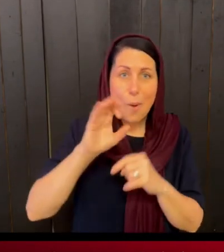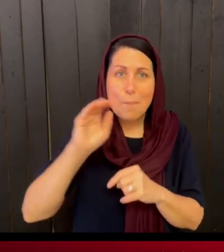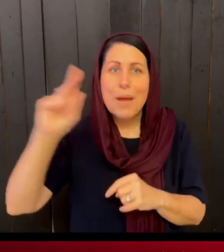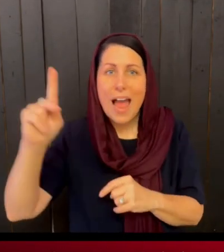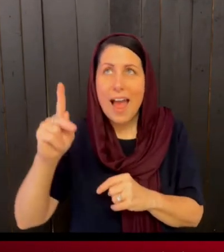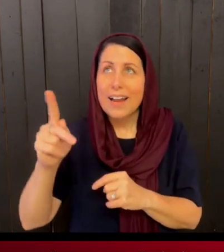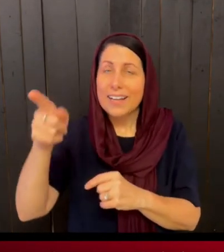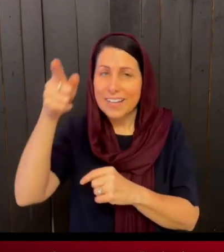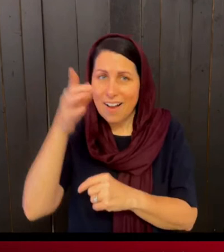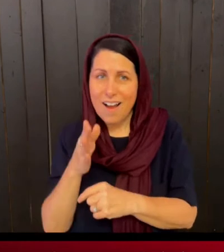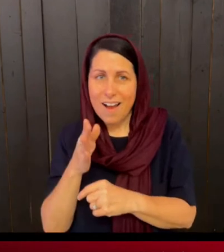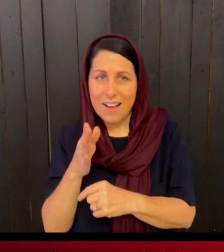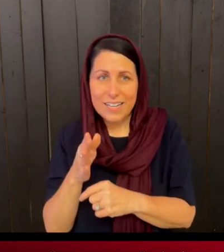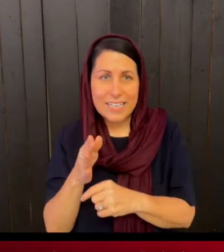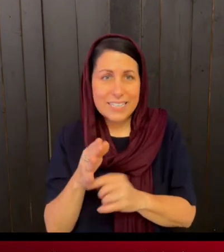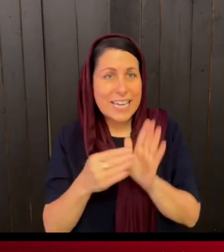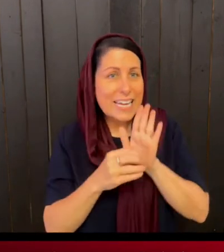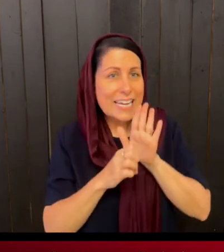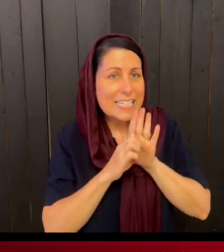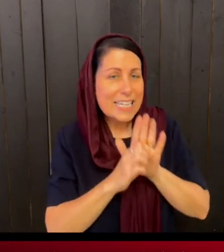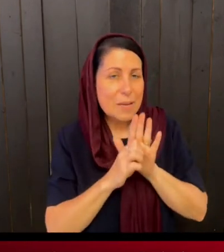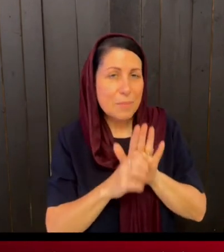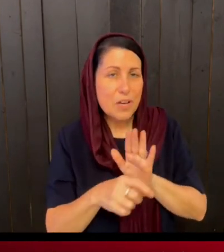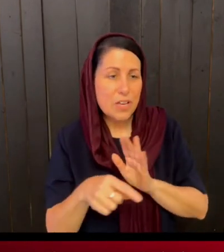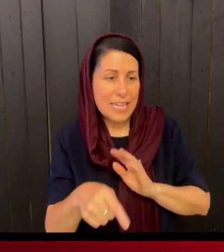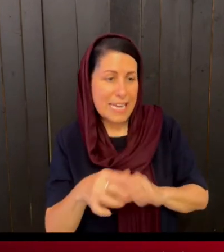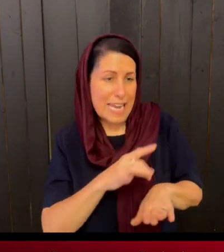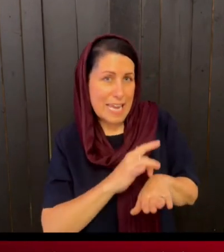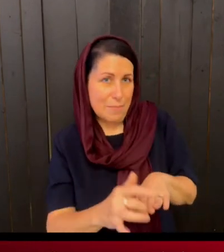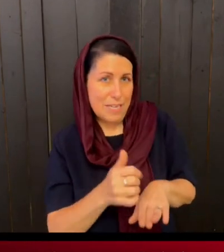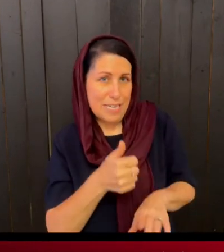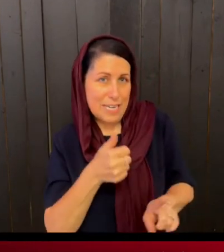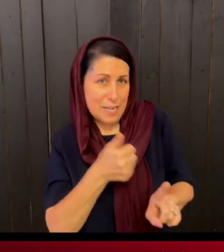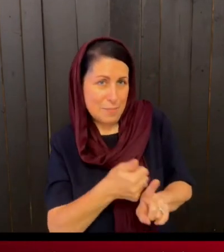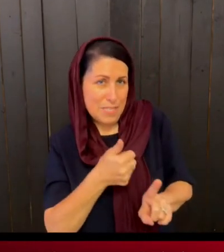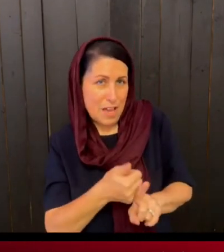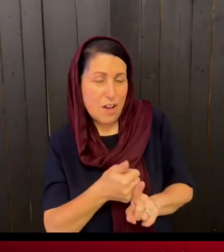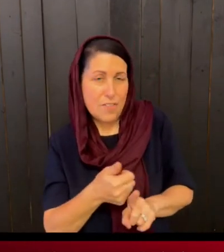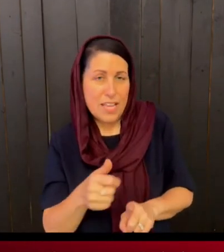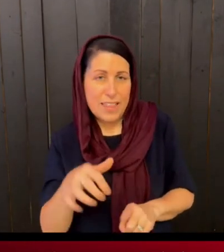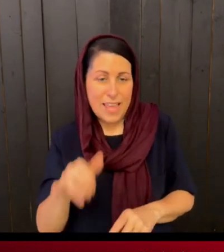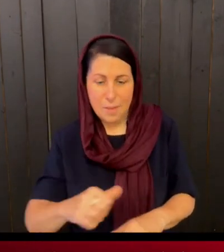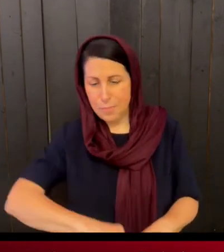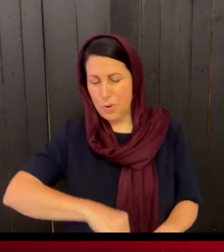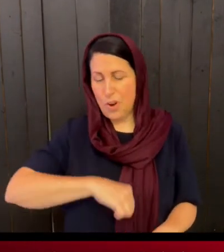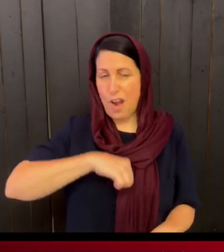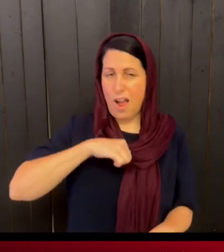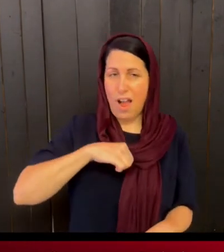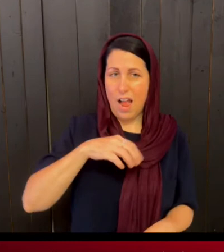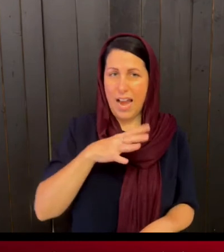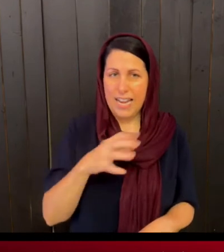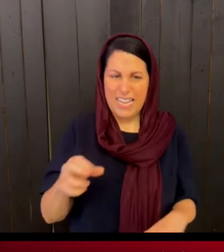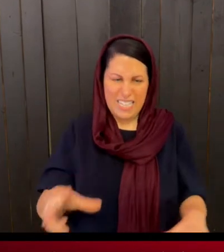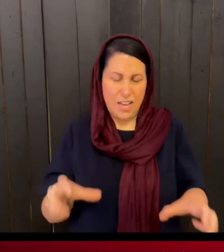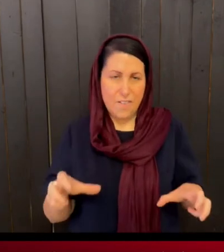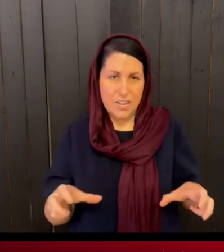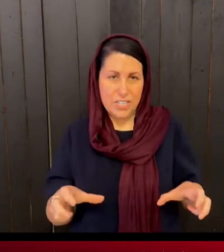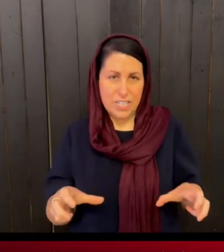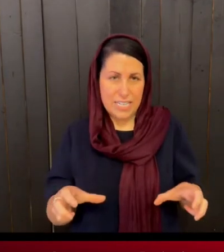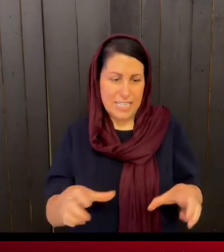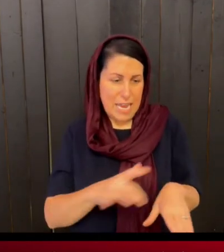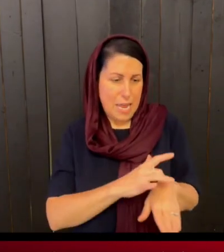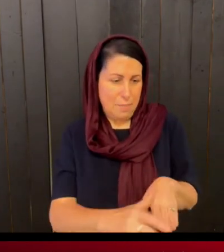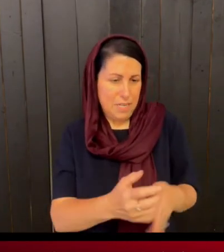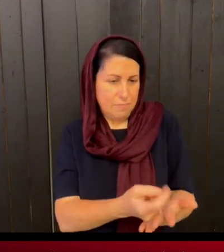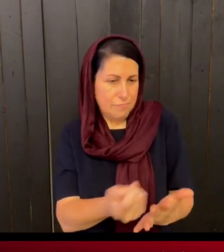example of how he emptied himself of that pride and that selfishness and brought himself back empty, just desperate for God to work in